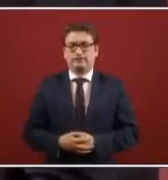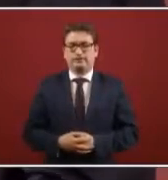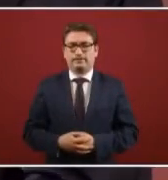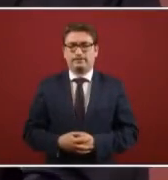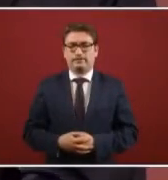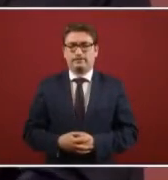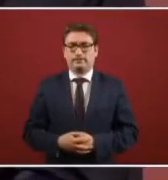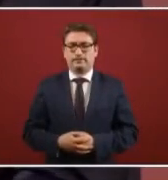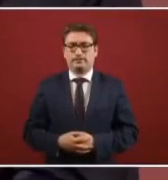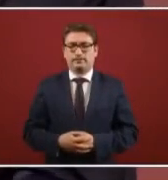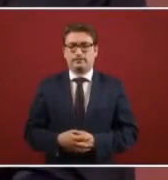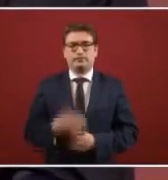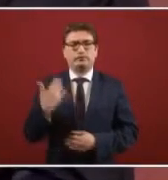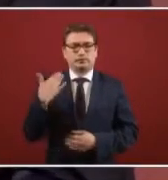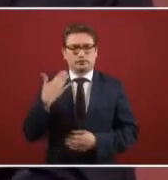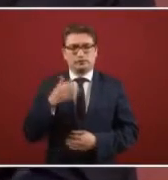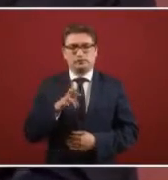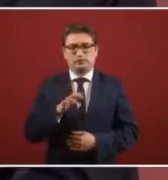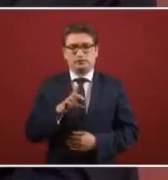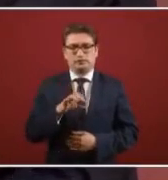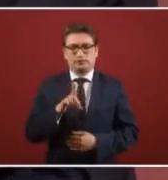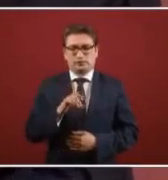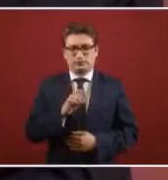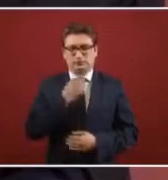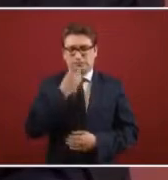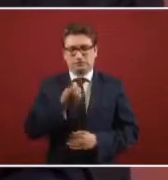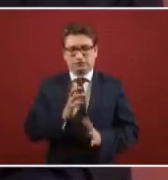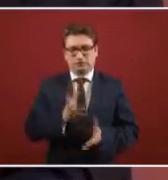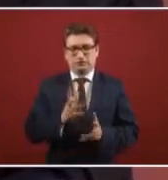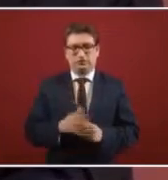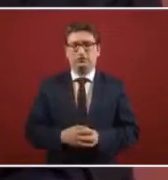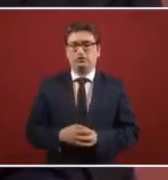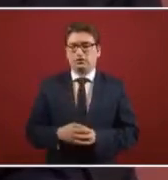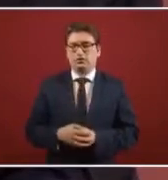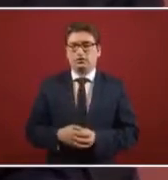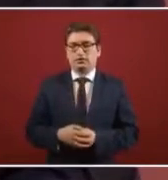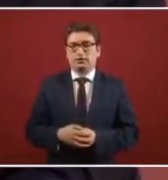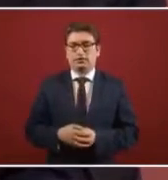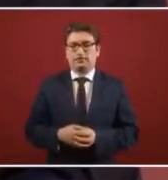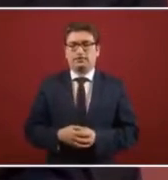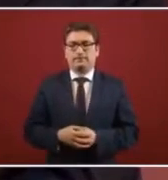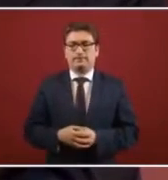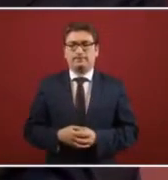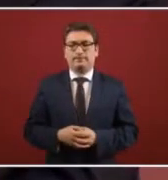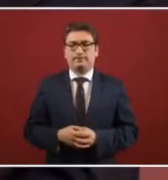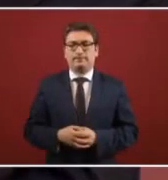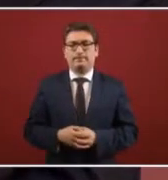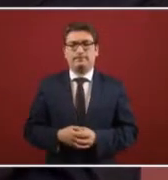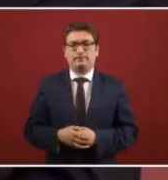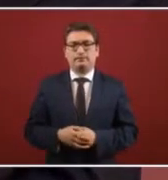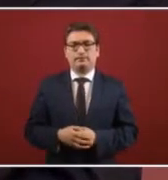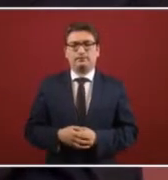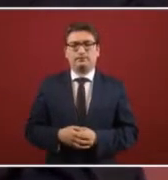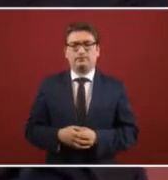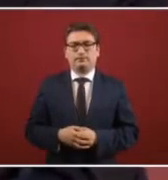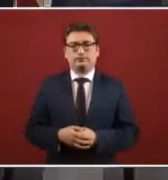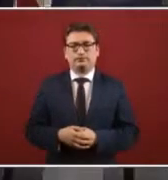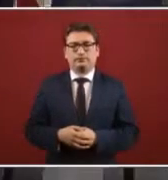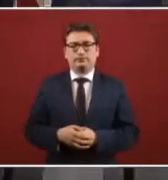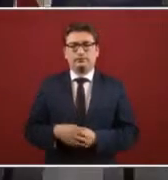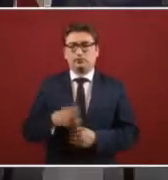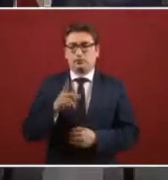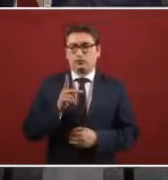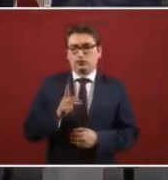lo que ya mencionó Ricardo, What Ricardo already ¿cuánto del mentioned, dinero how much of the money fue al Poder